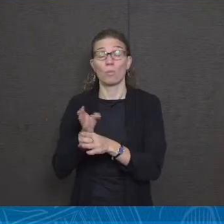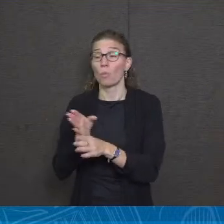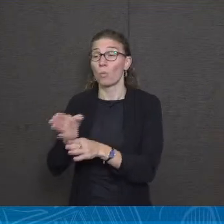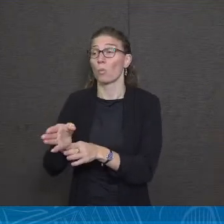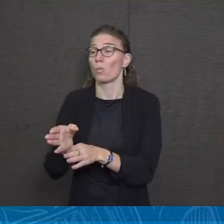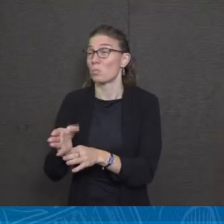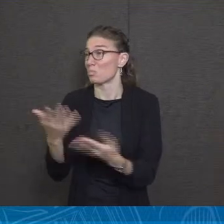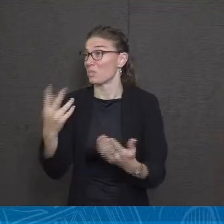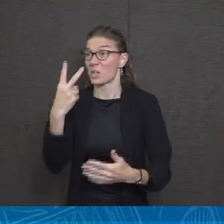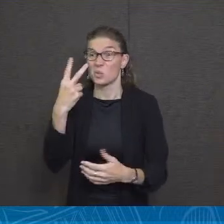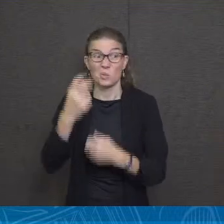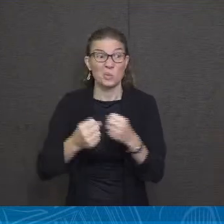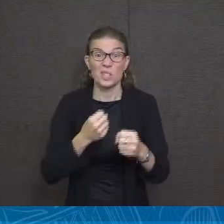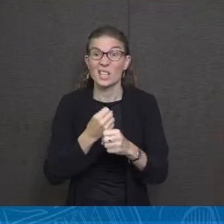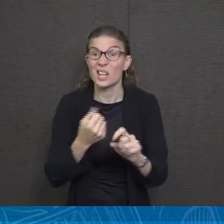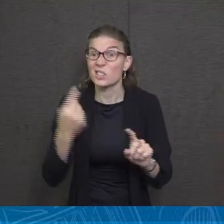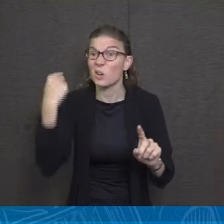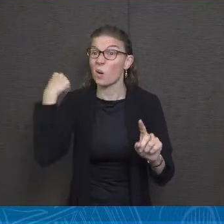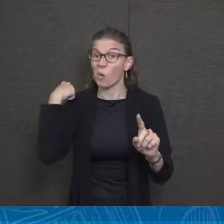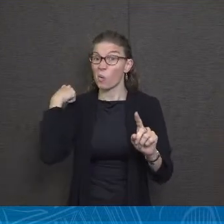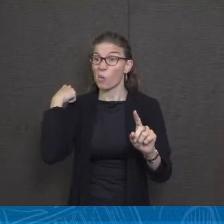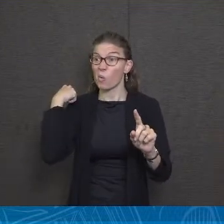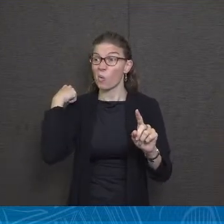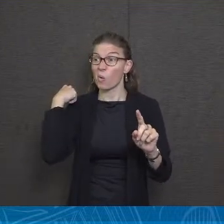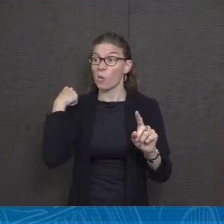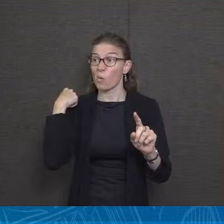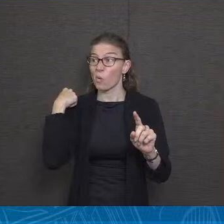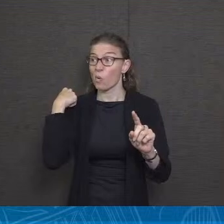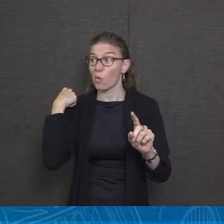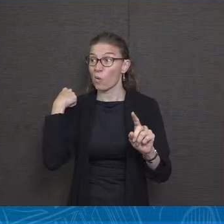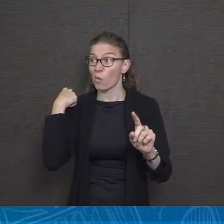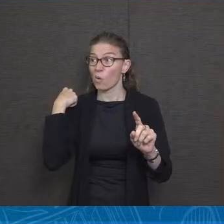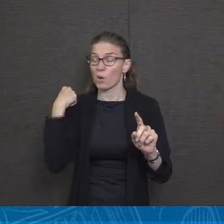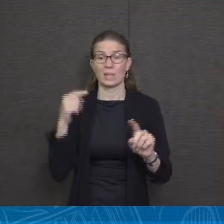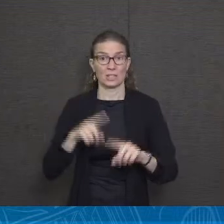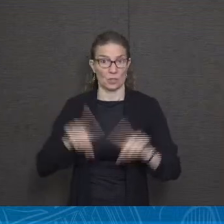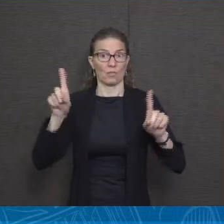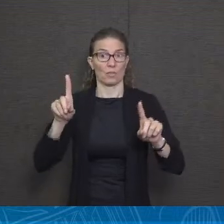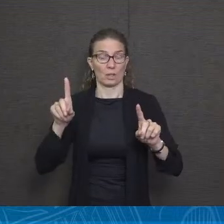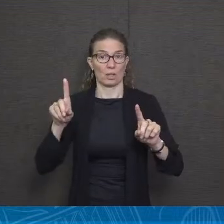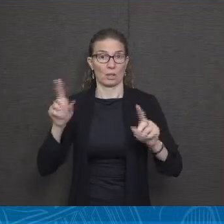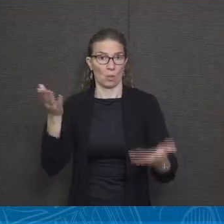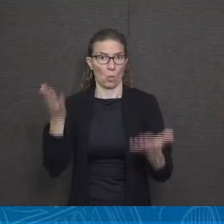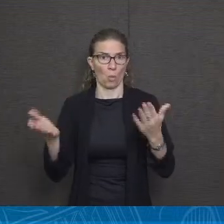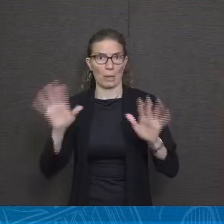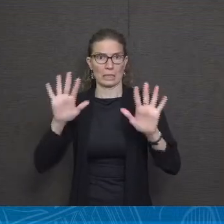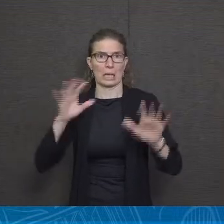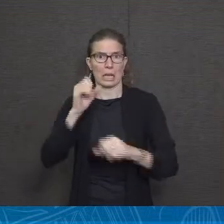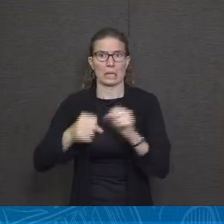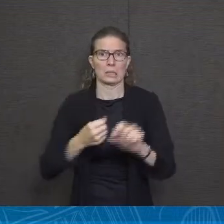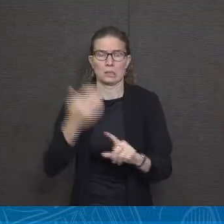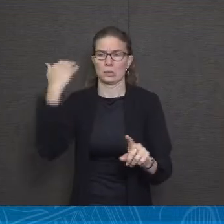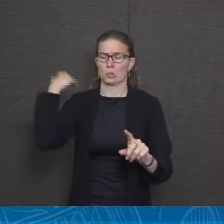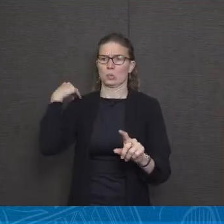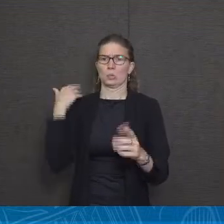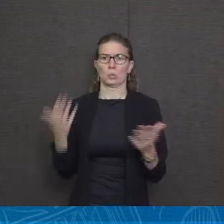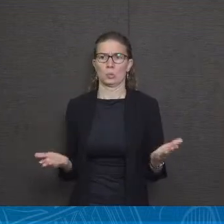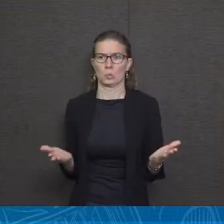2 years ago or now was not 10 years ago. So how do we support